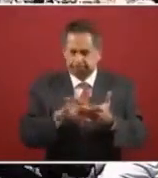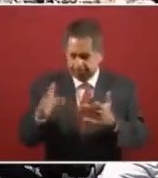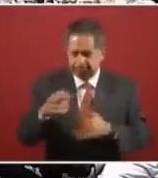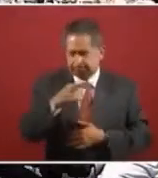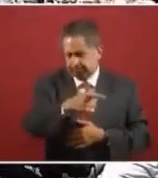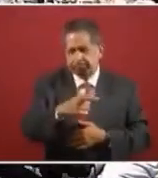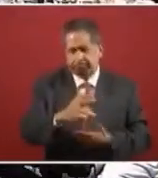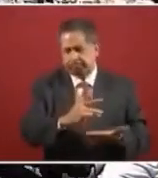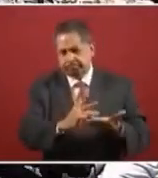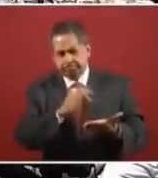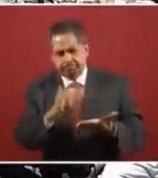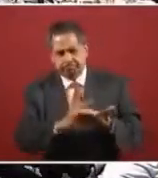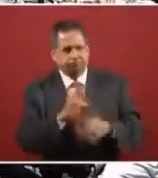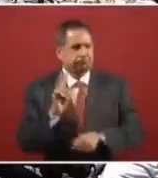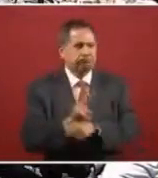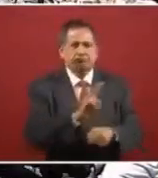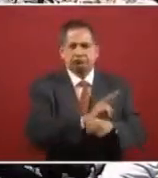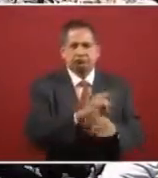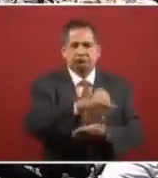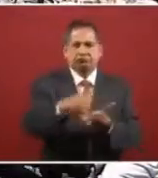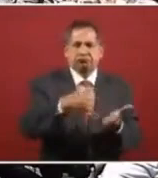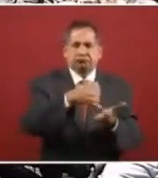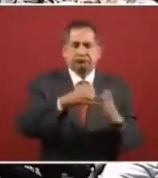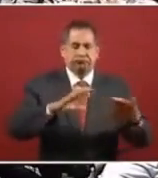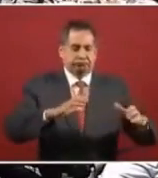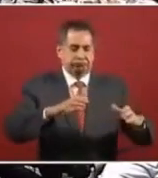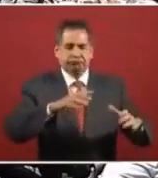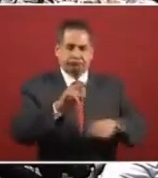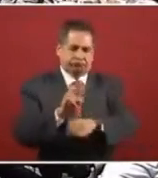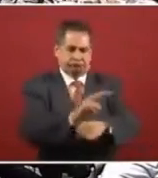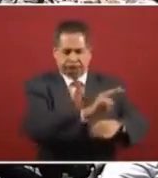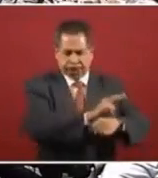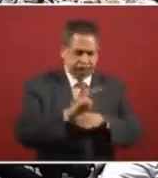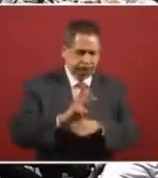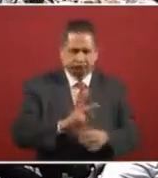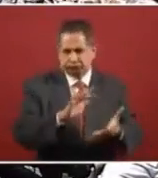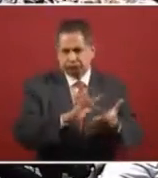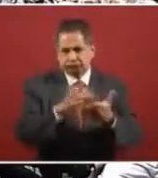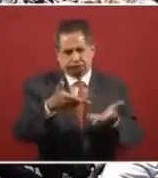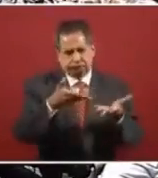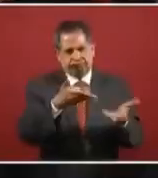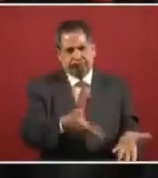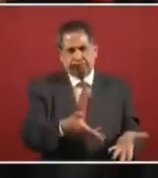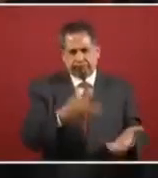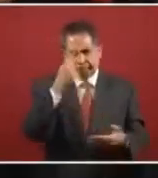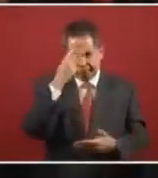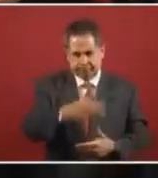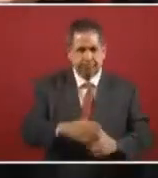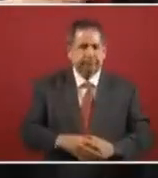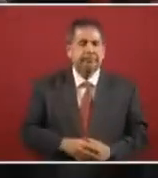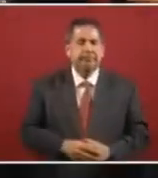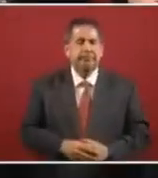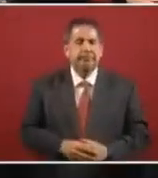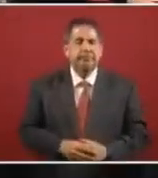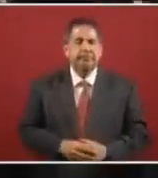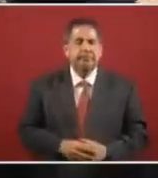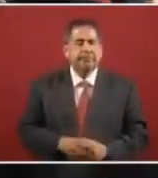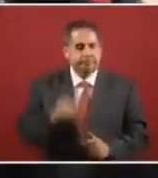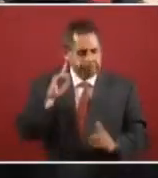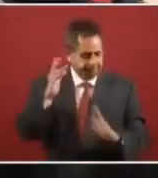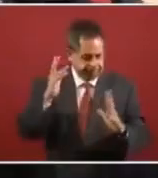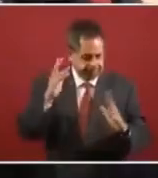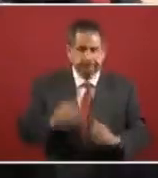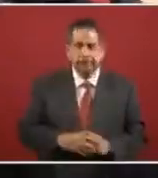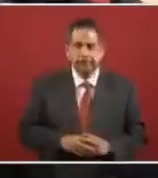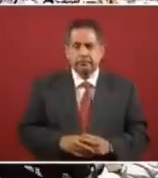support and the custody and protection of the eyeless of Mexico